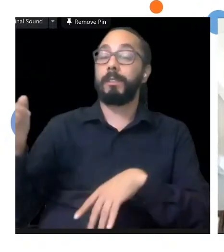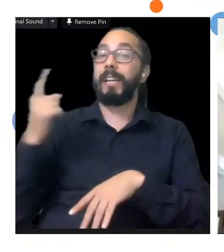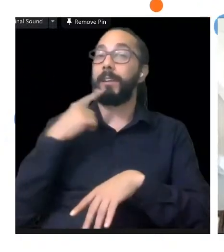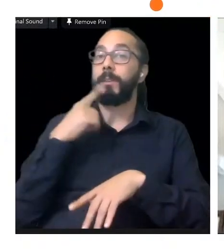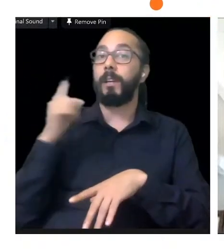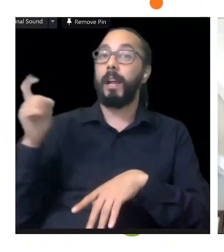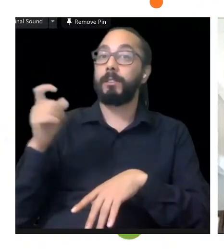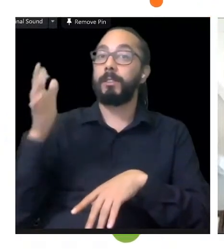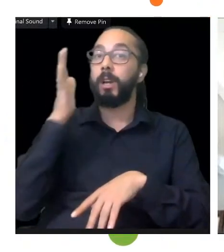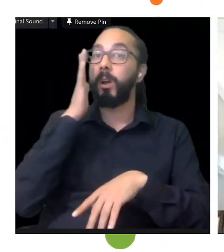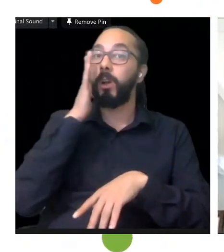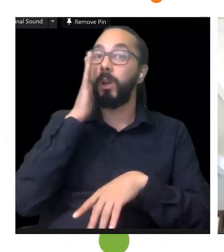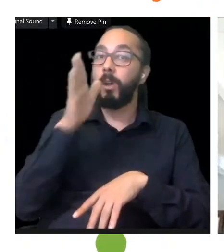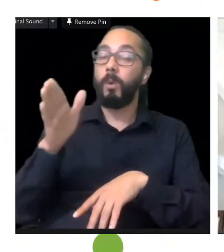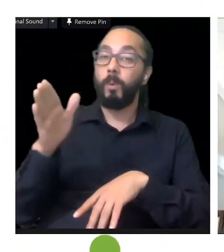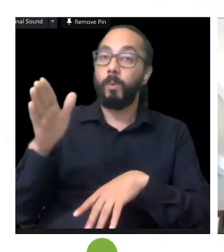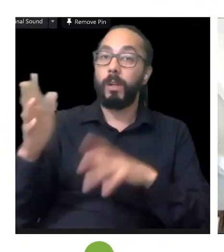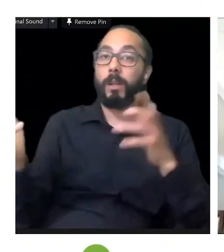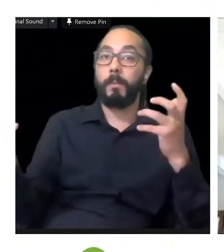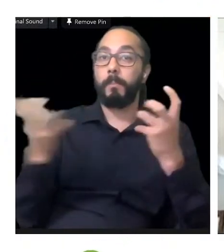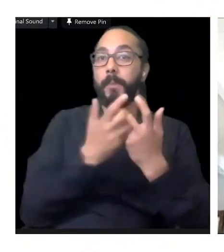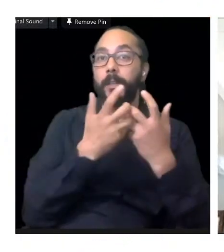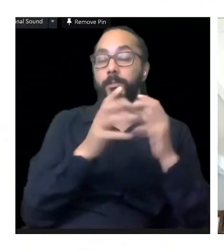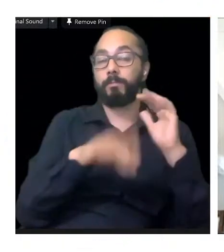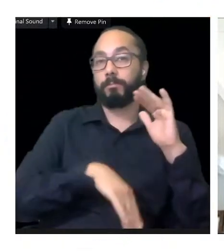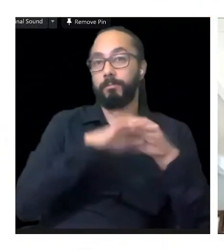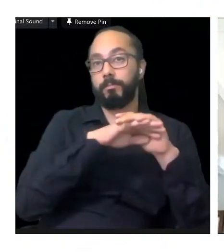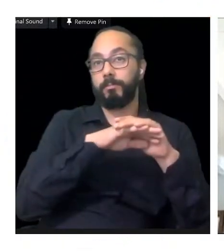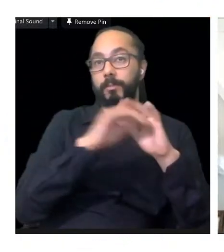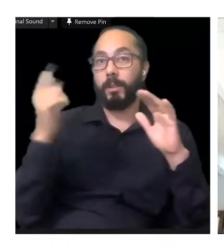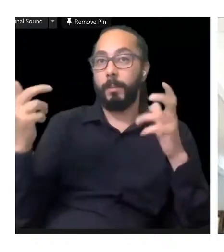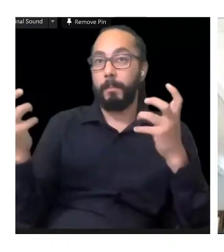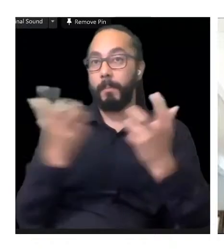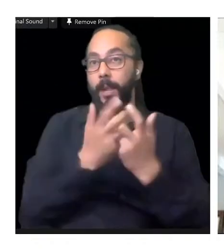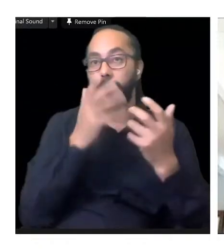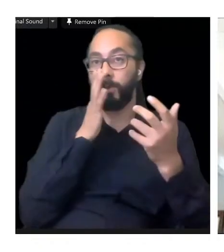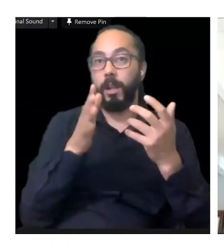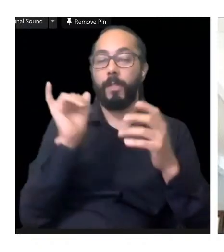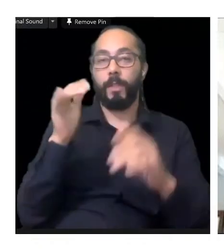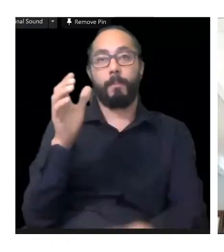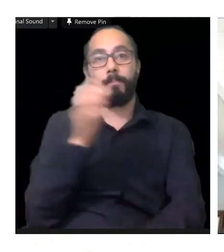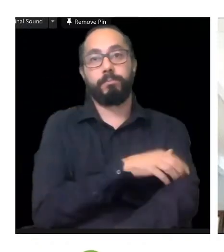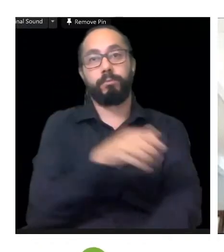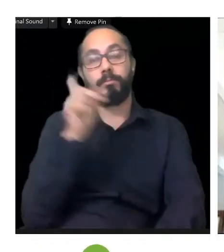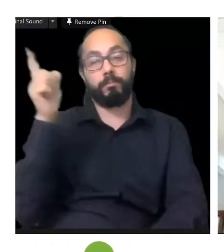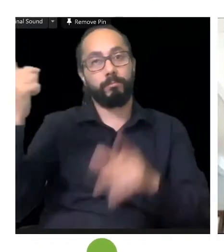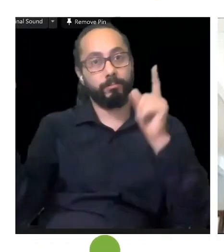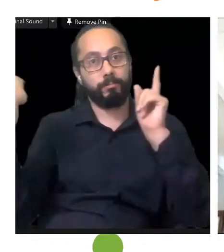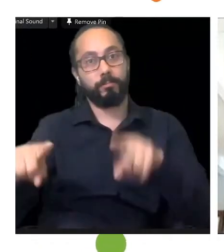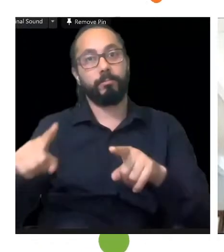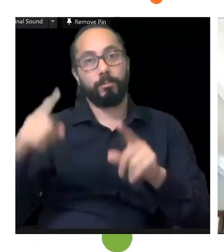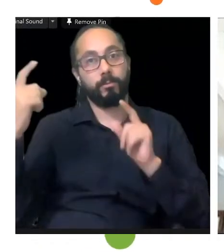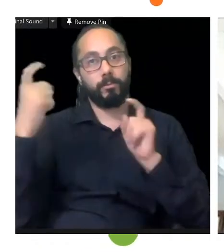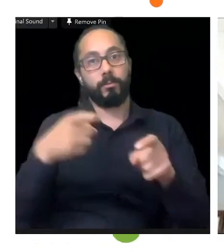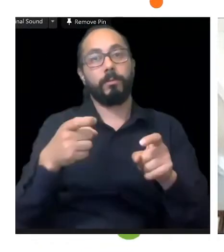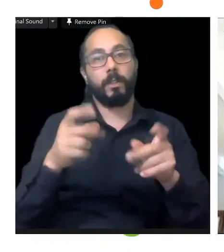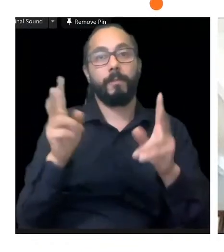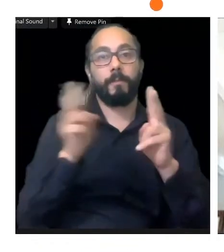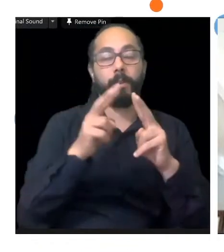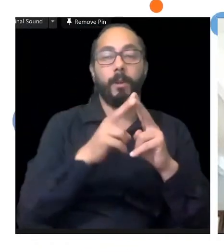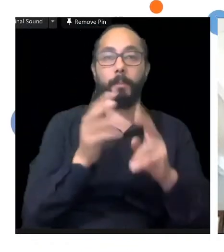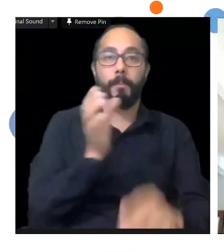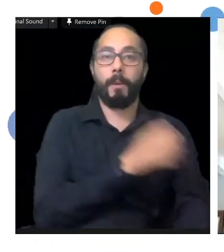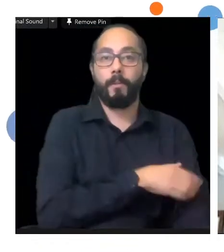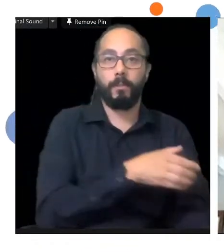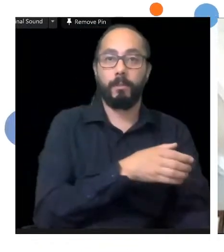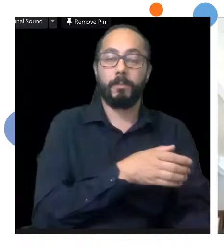proceeds of what we're able to raise up to a certain maximum? And that was very powerful. The donor agreed to do that. And so that was very powerful to go back out to